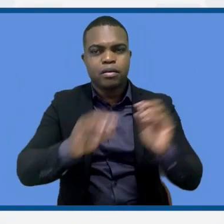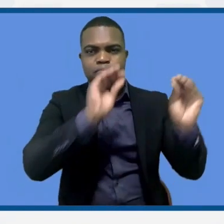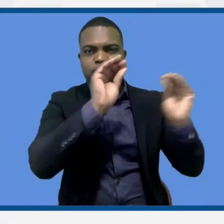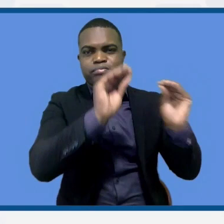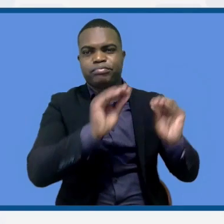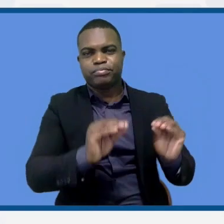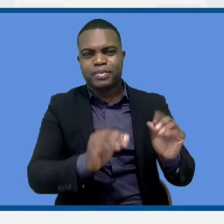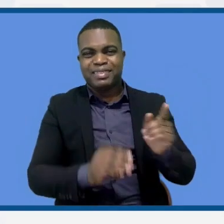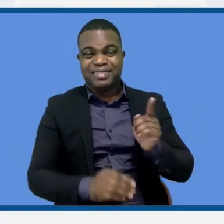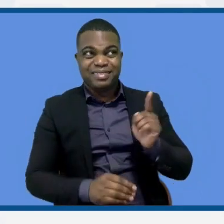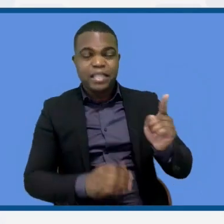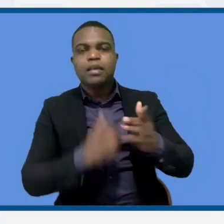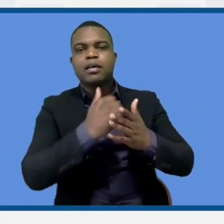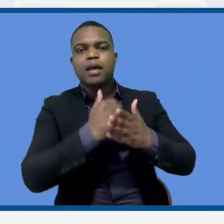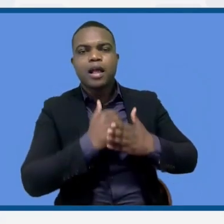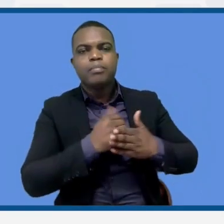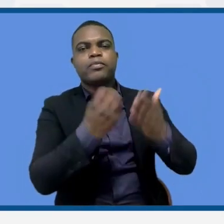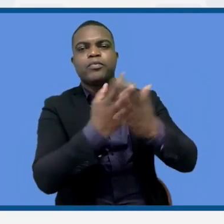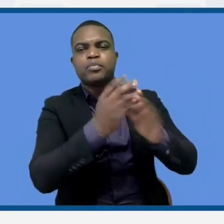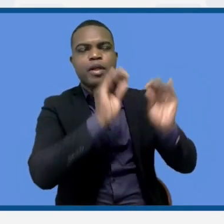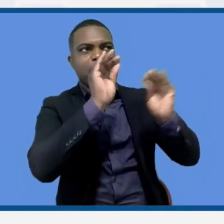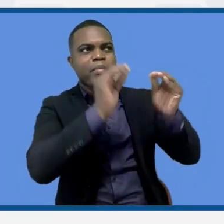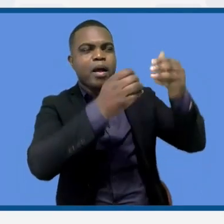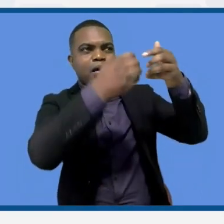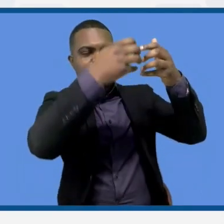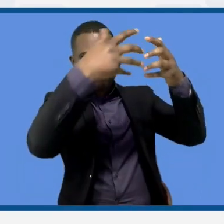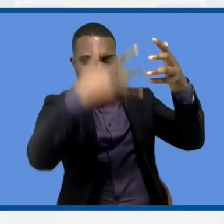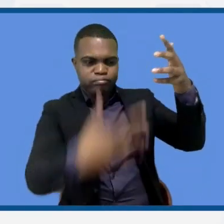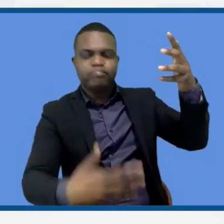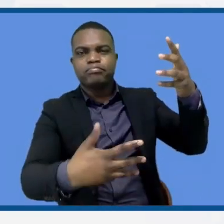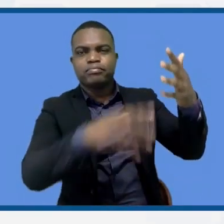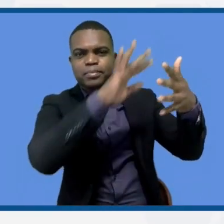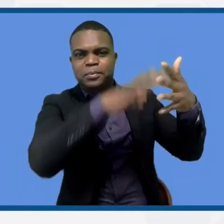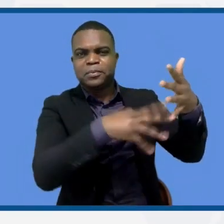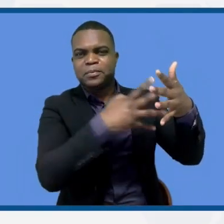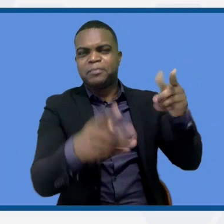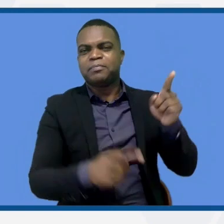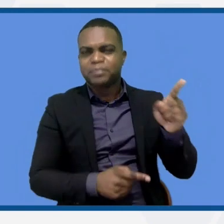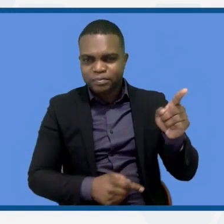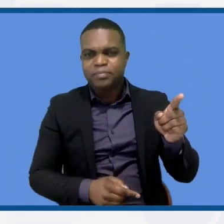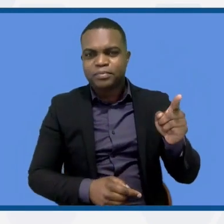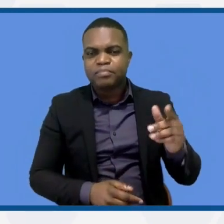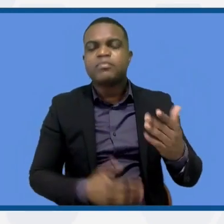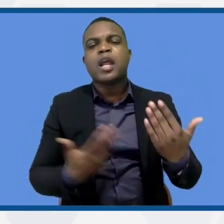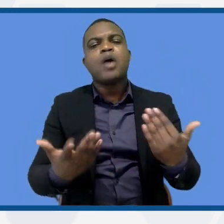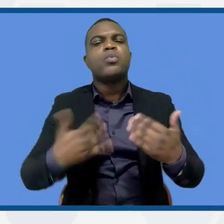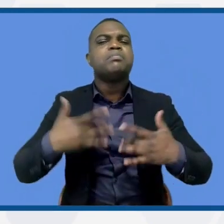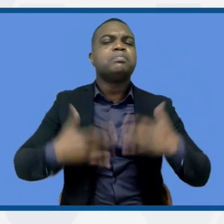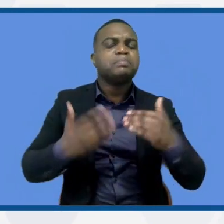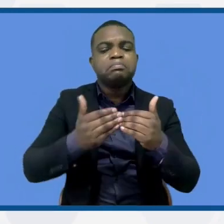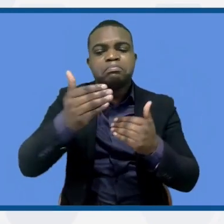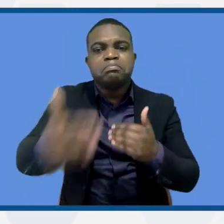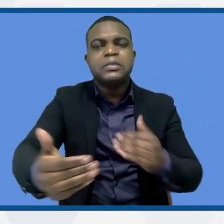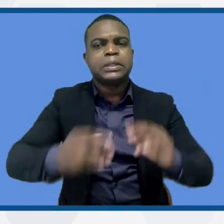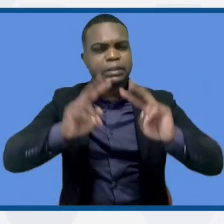or the assessment of tsunamis as well, the studies that we have performed